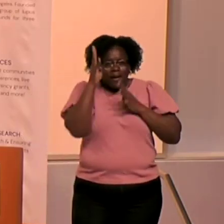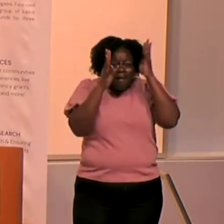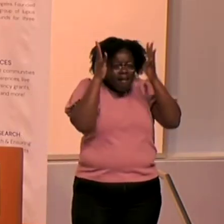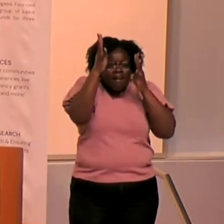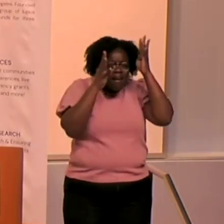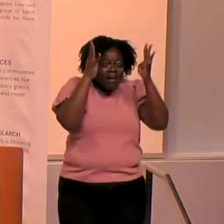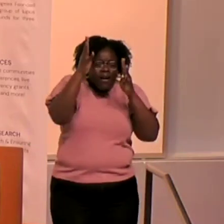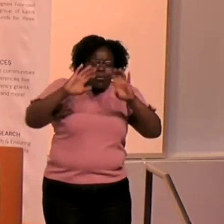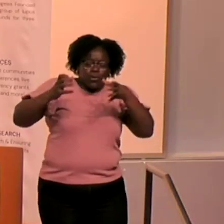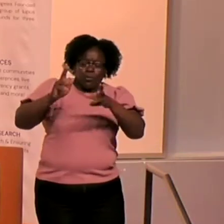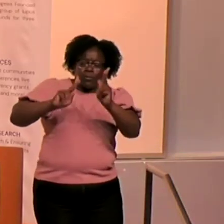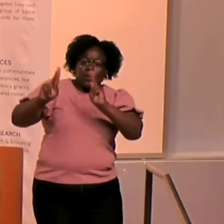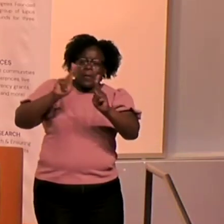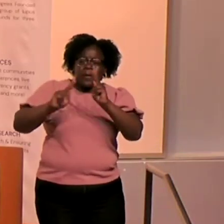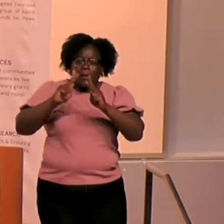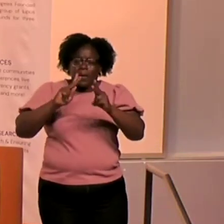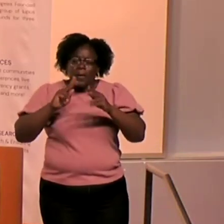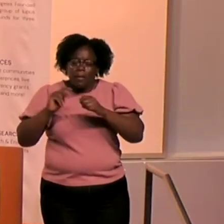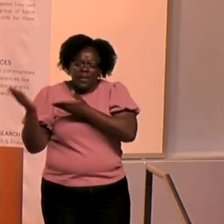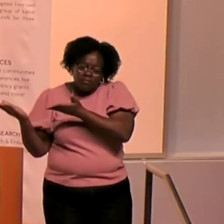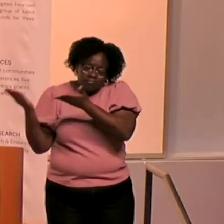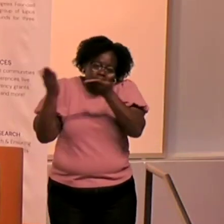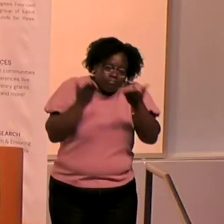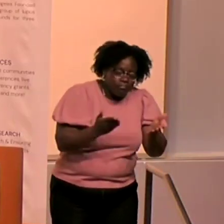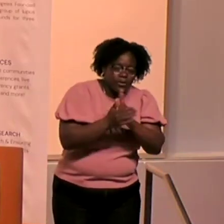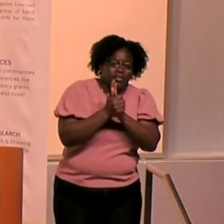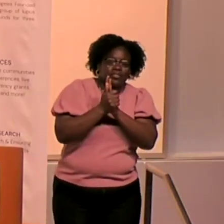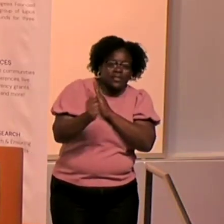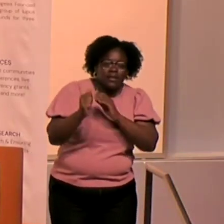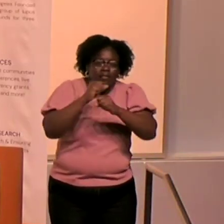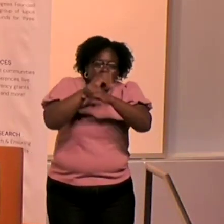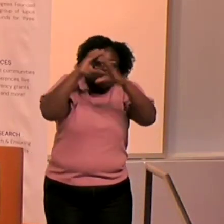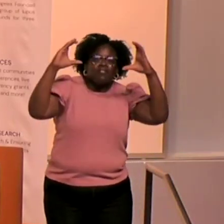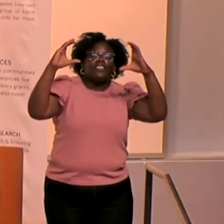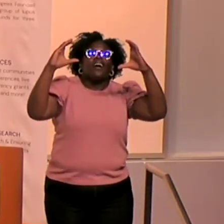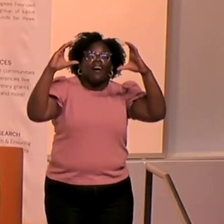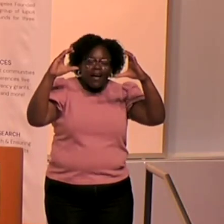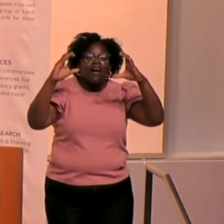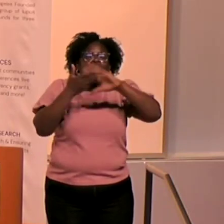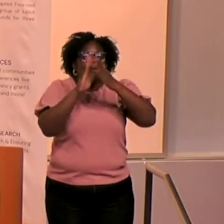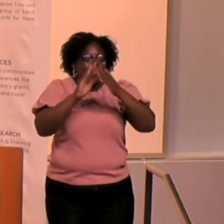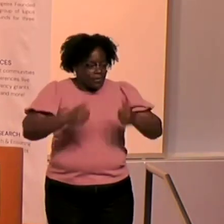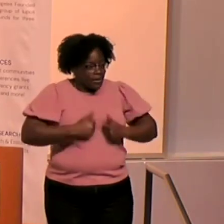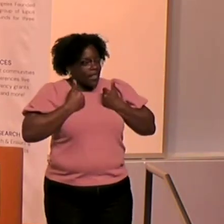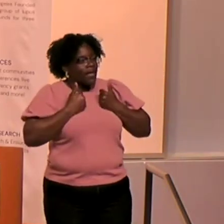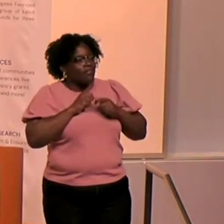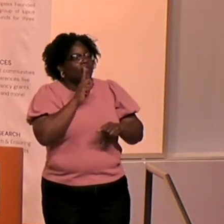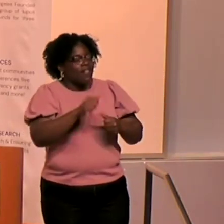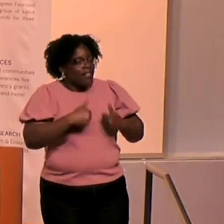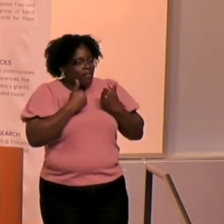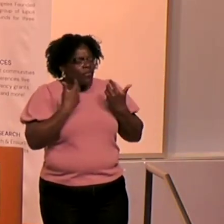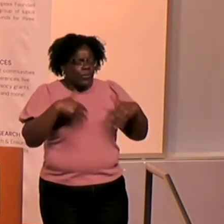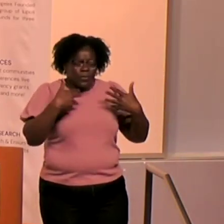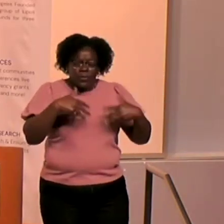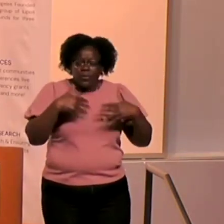a group of people who bring their talents and bring a vision to life. So I